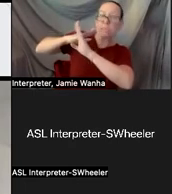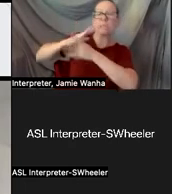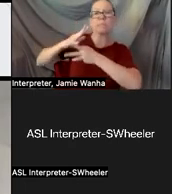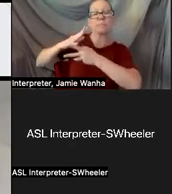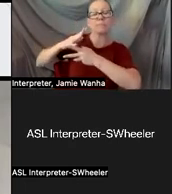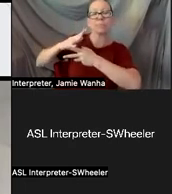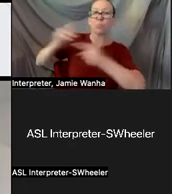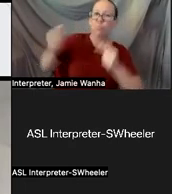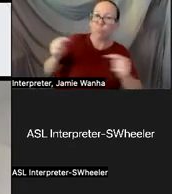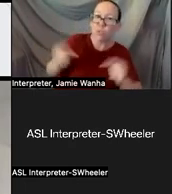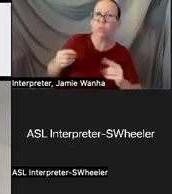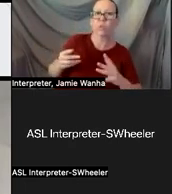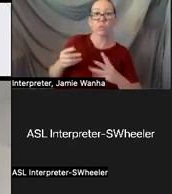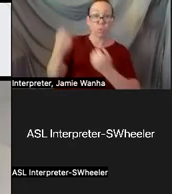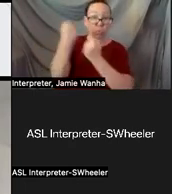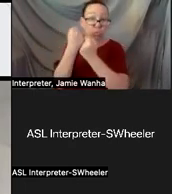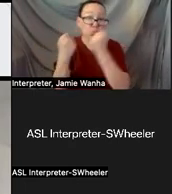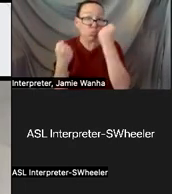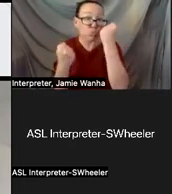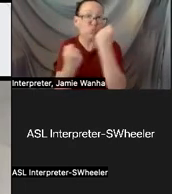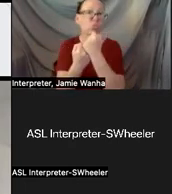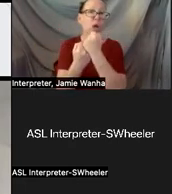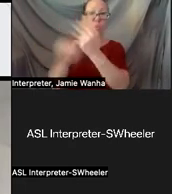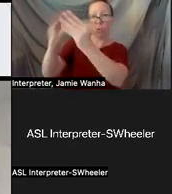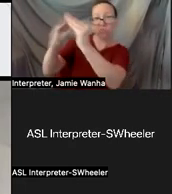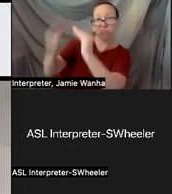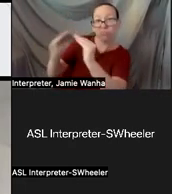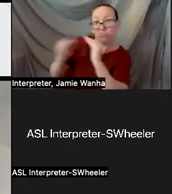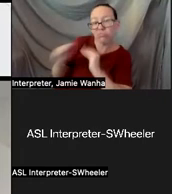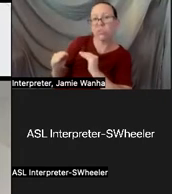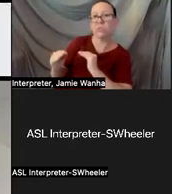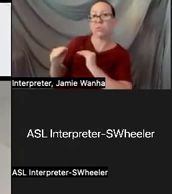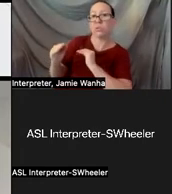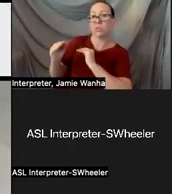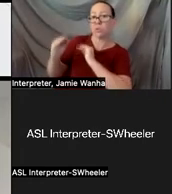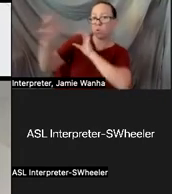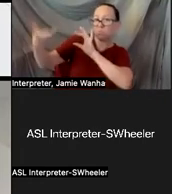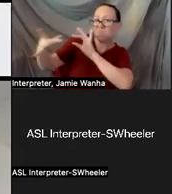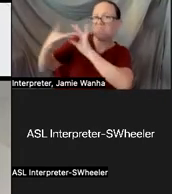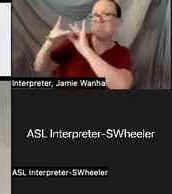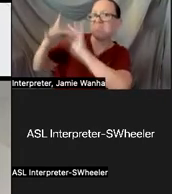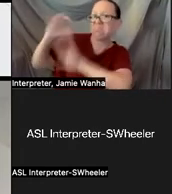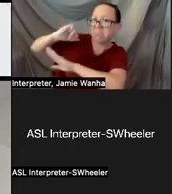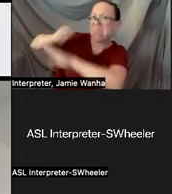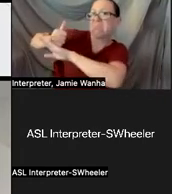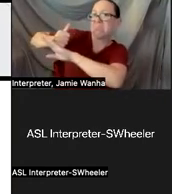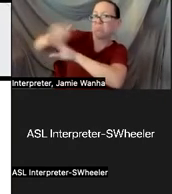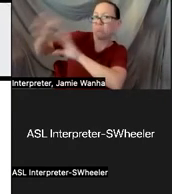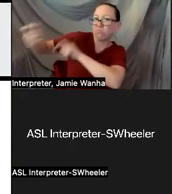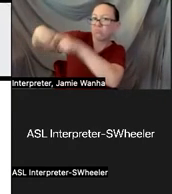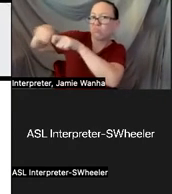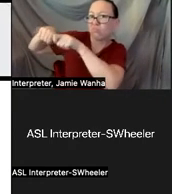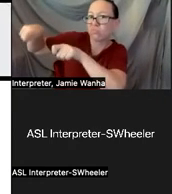or non-structural mitigation looks like, where you're securing objects so they won't fall or fly, cause injury or